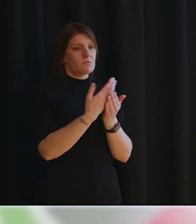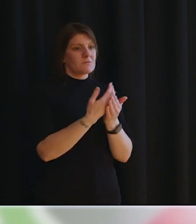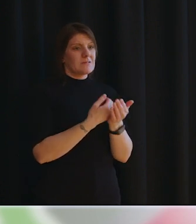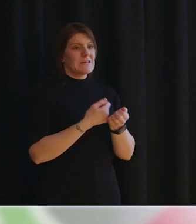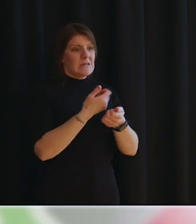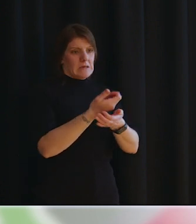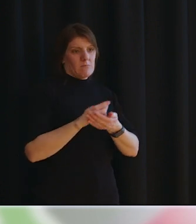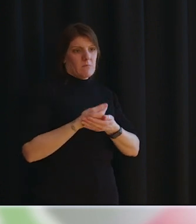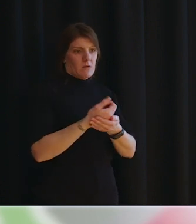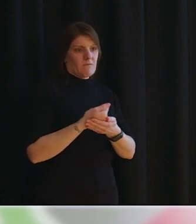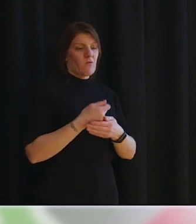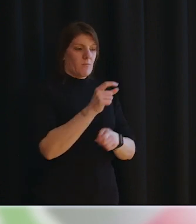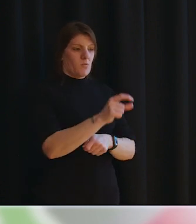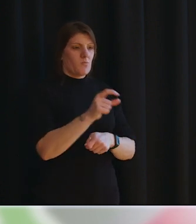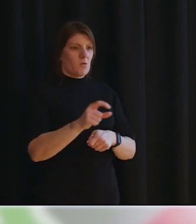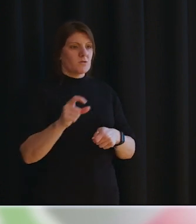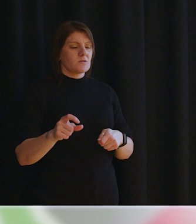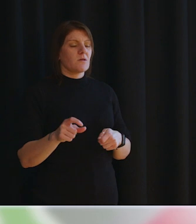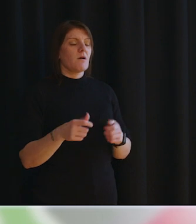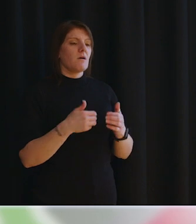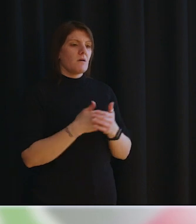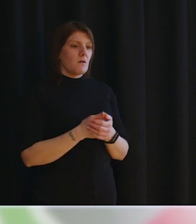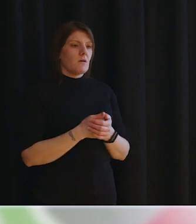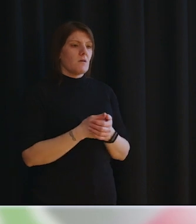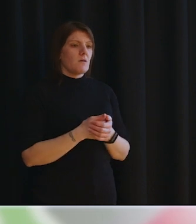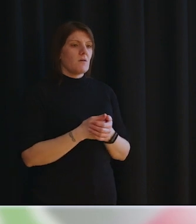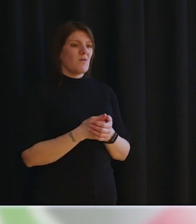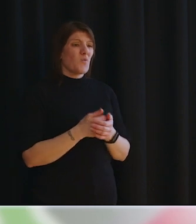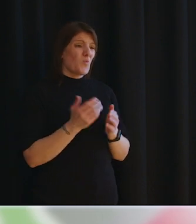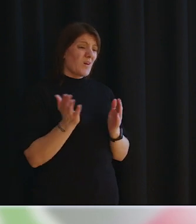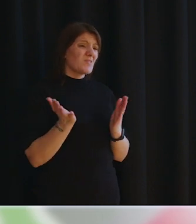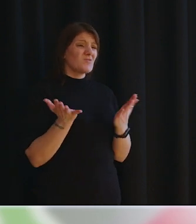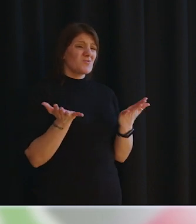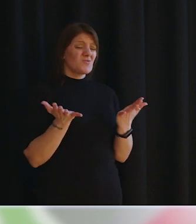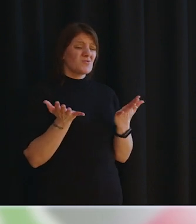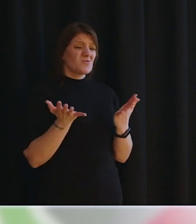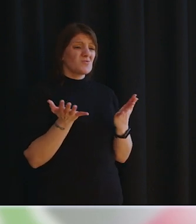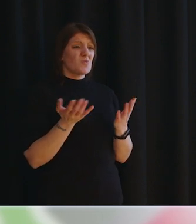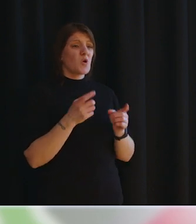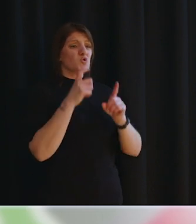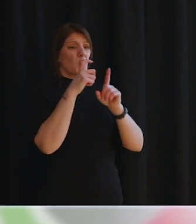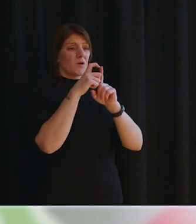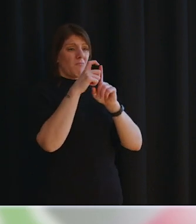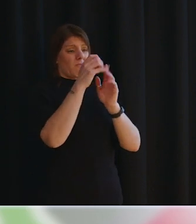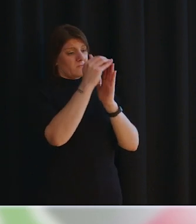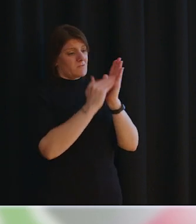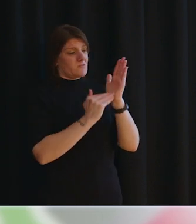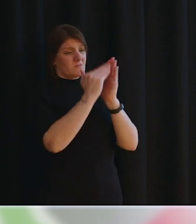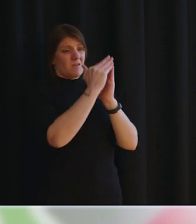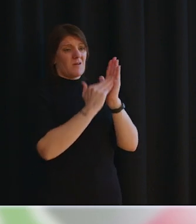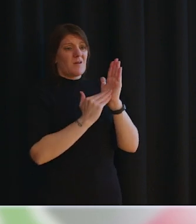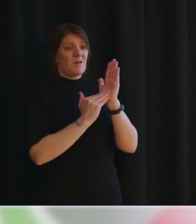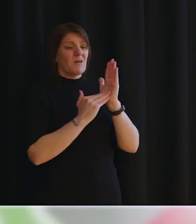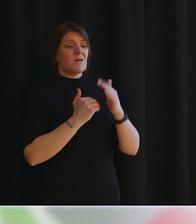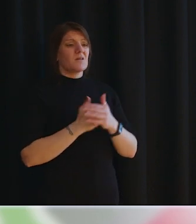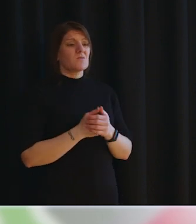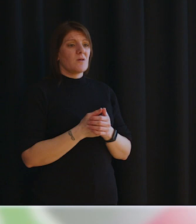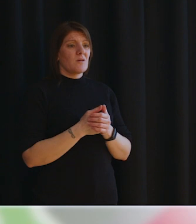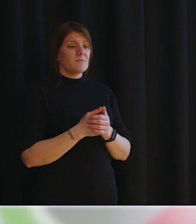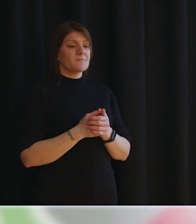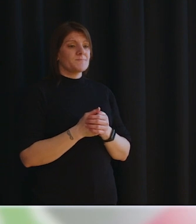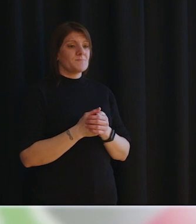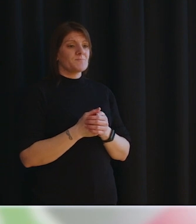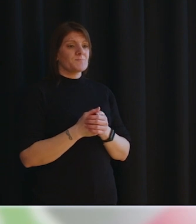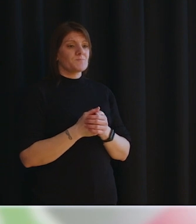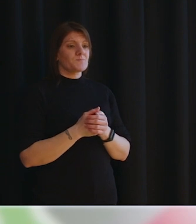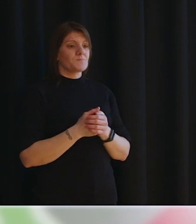pupils, which is all of their documentation as well as the overall SEND register.